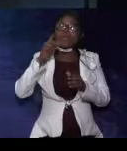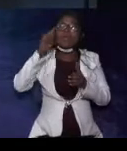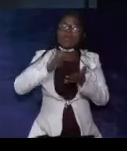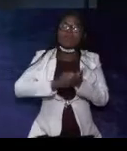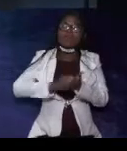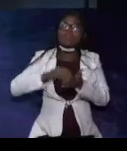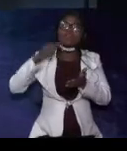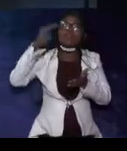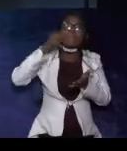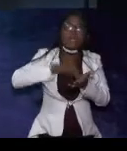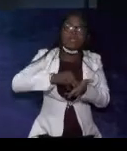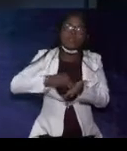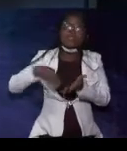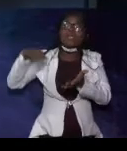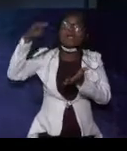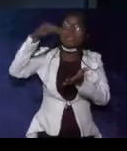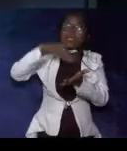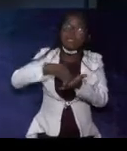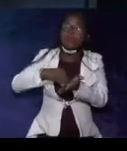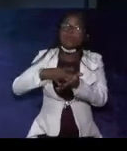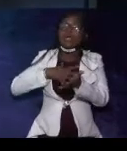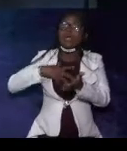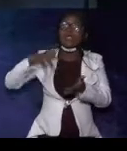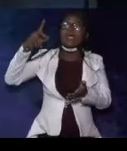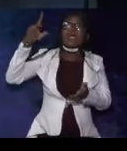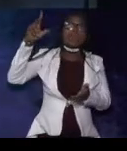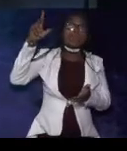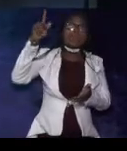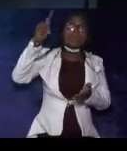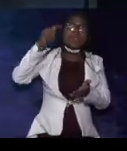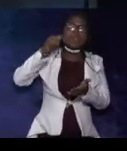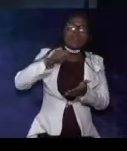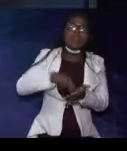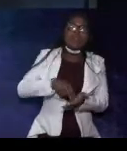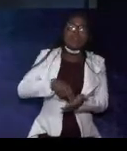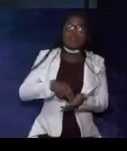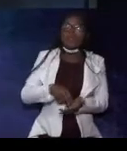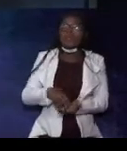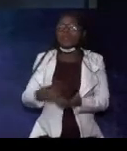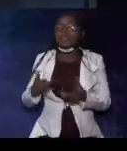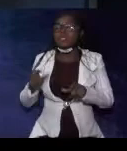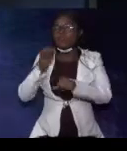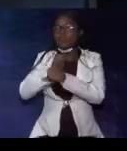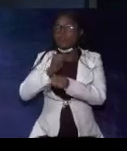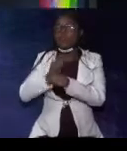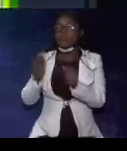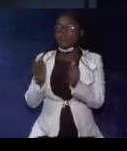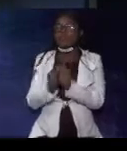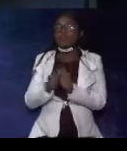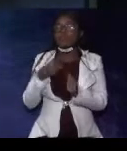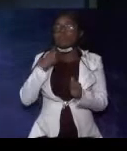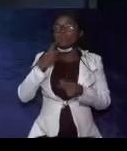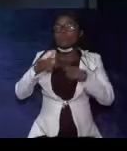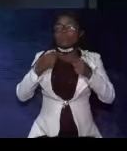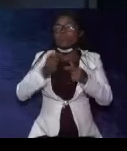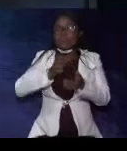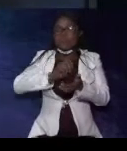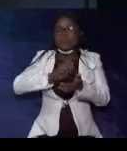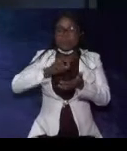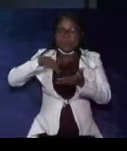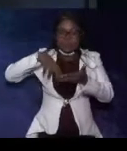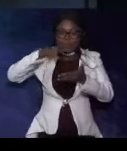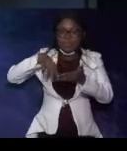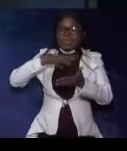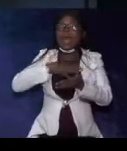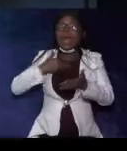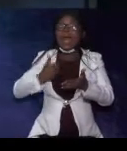like this: ones, thousands, millions, then billions. After billions, then you have the trillions. So let's just work with this. We're